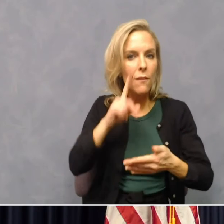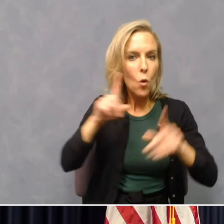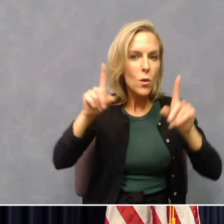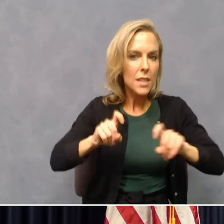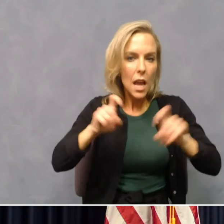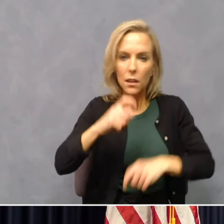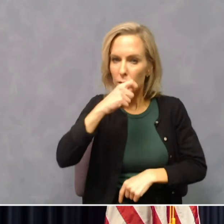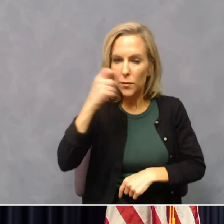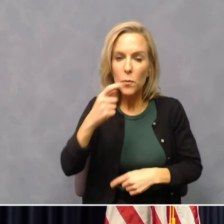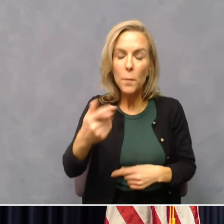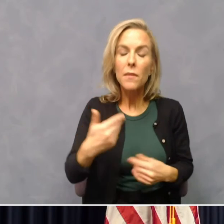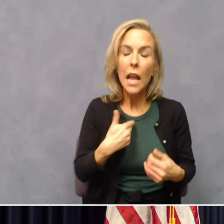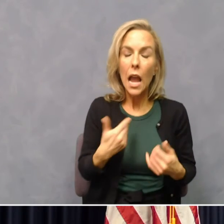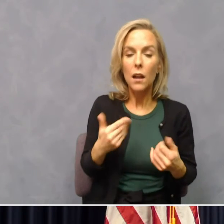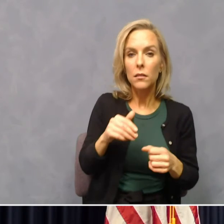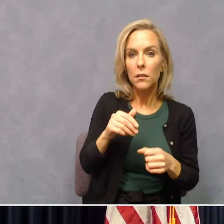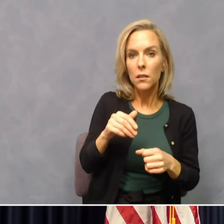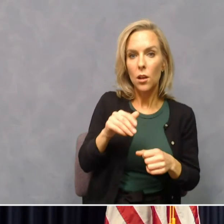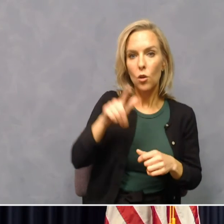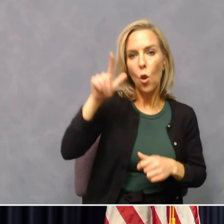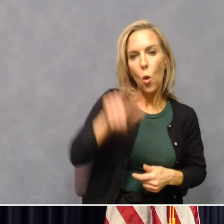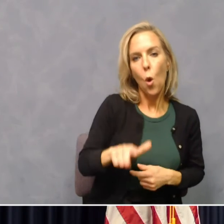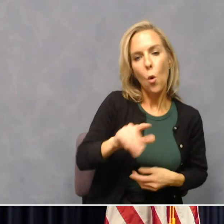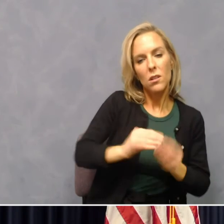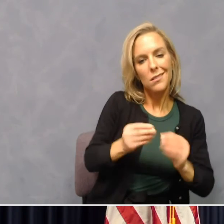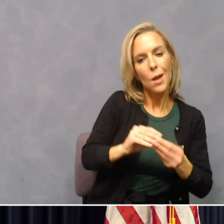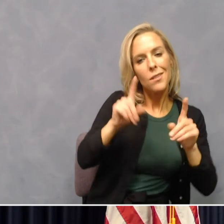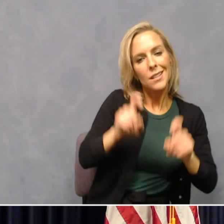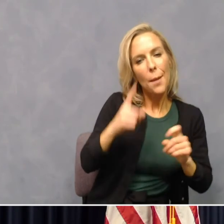number of testing that we're anticipating because of the holiday,